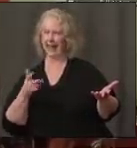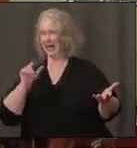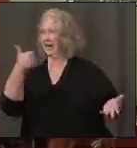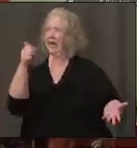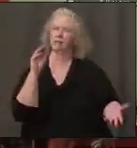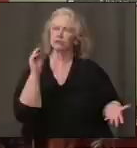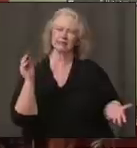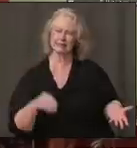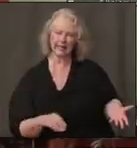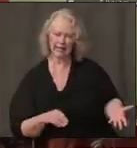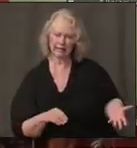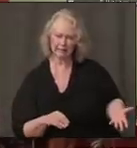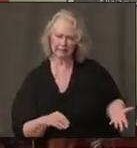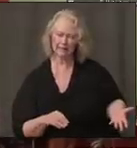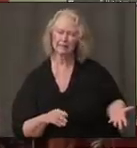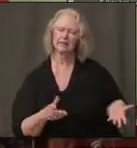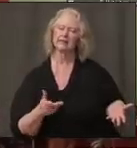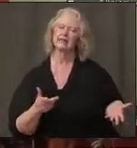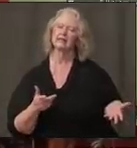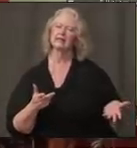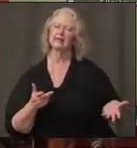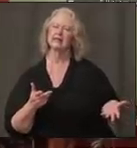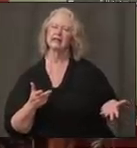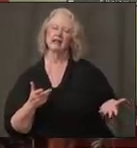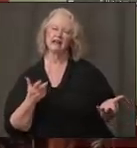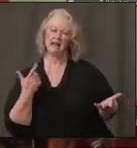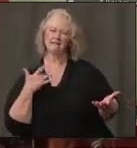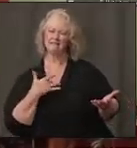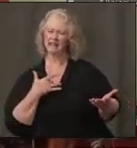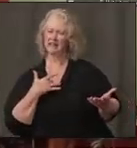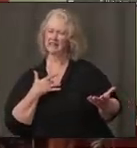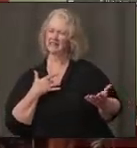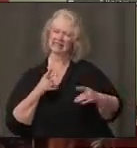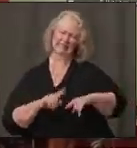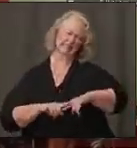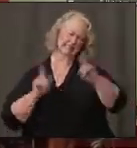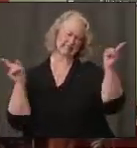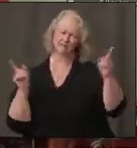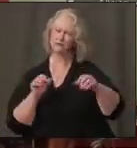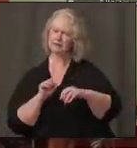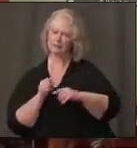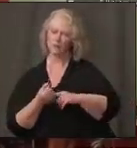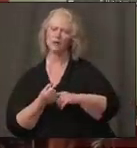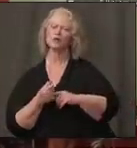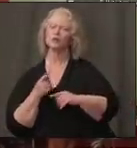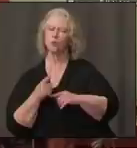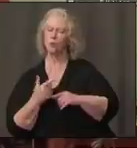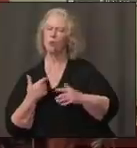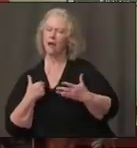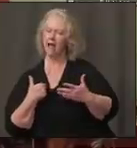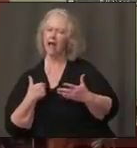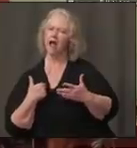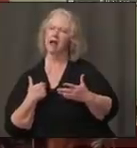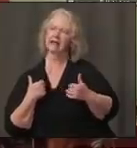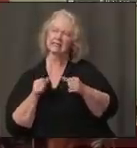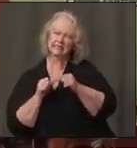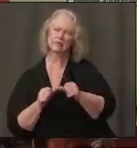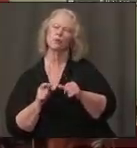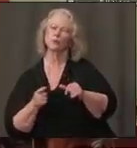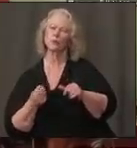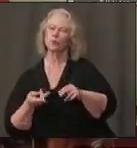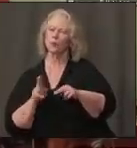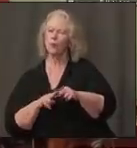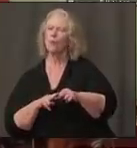10% positivity, and so it's a very different circumstance. And you have growing testing capacity